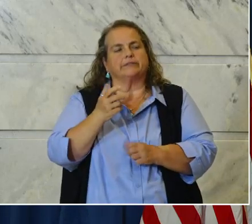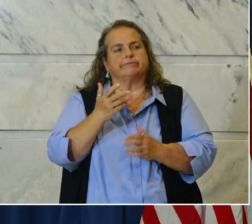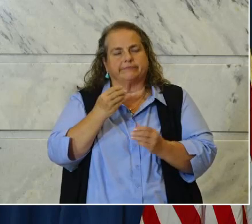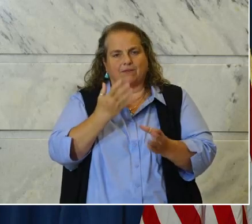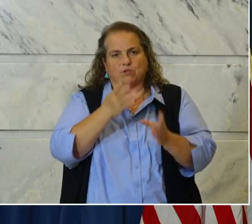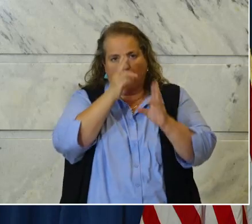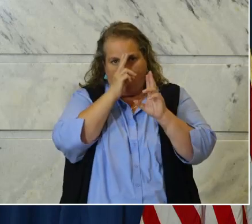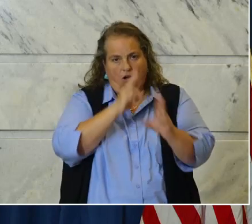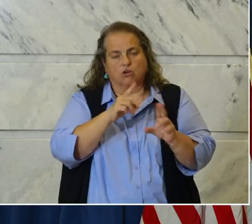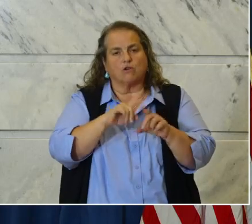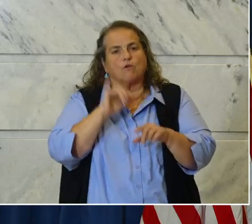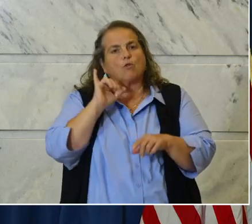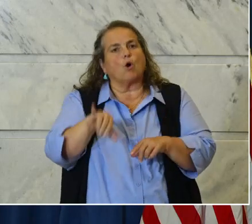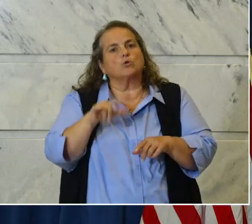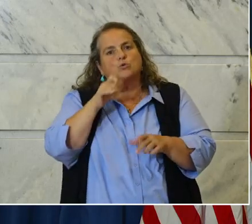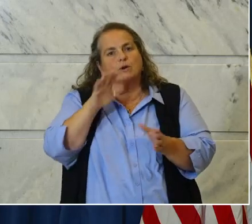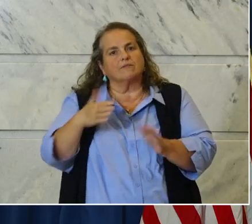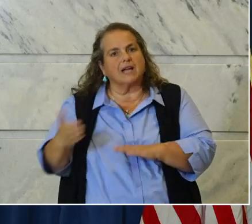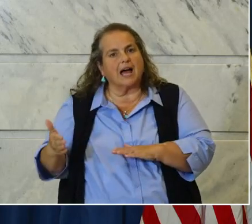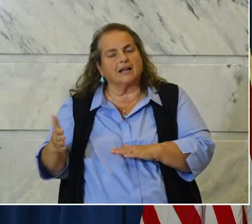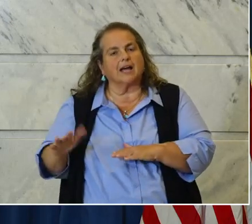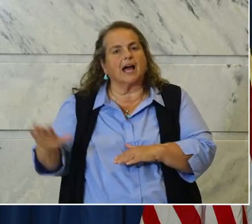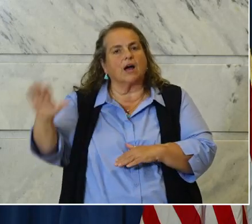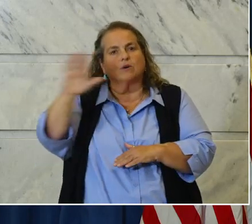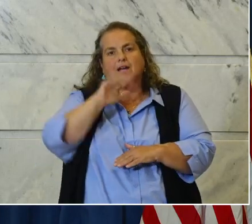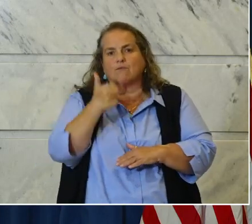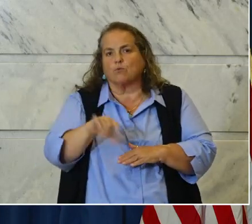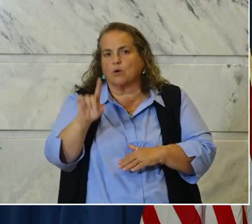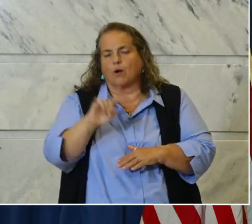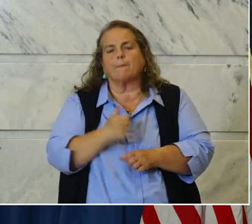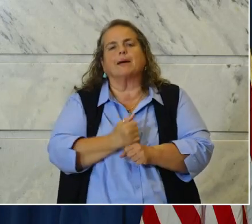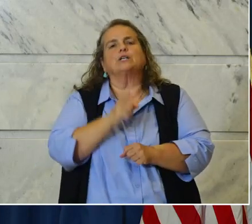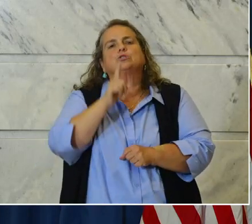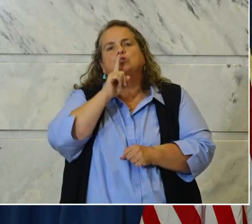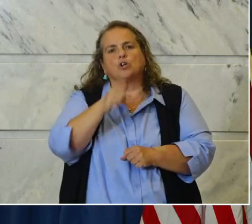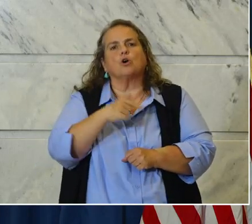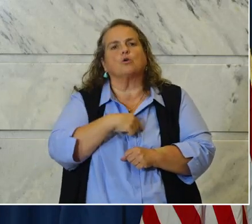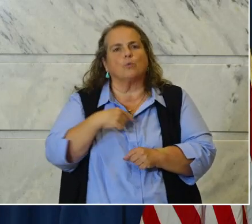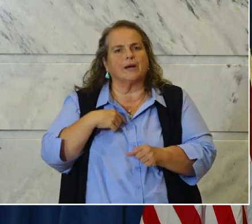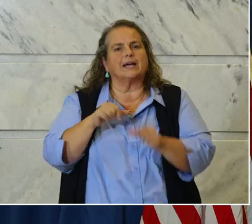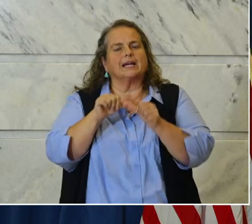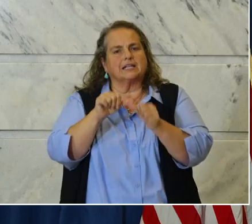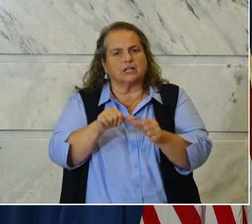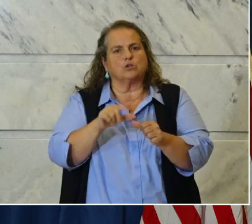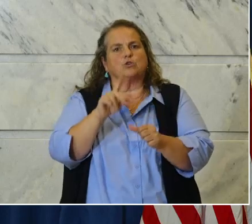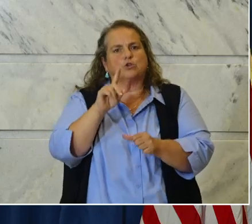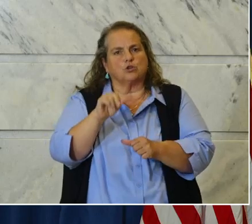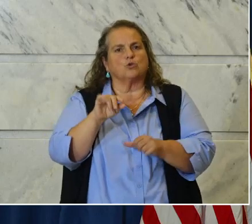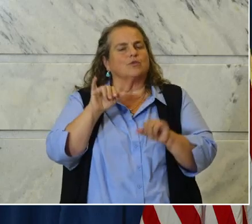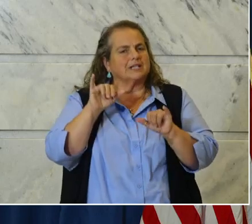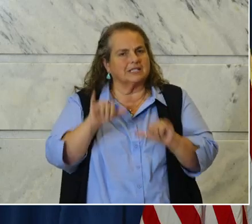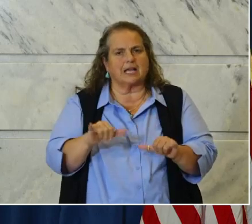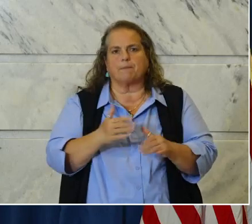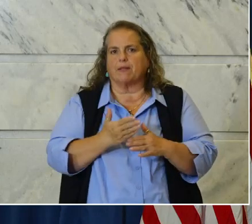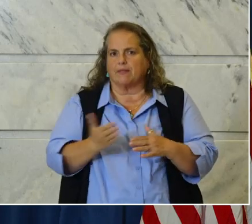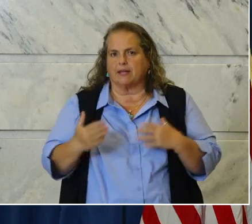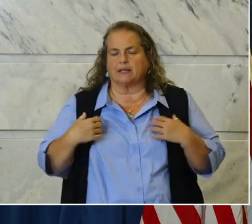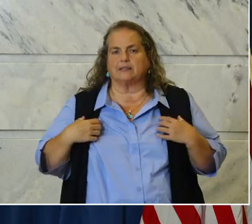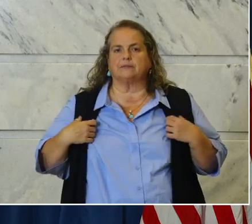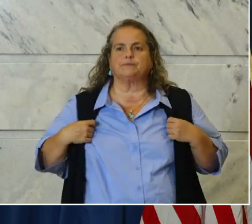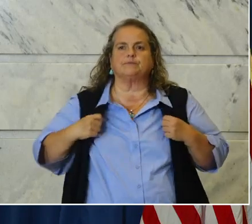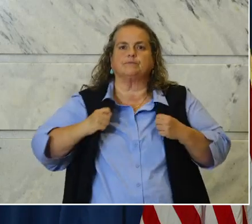the loss that is out there everywhere. Let's make sure we continue to do the same. We've lost